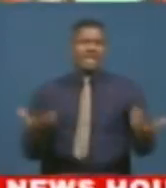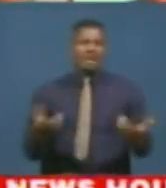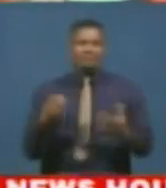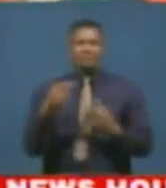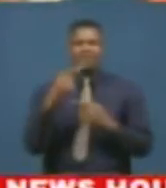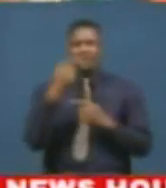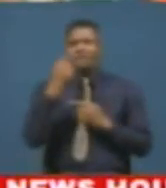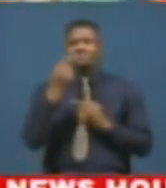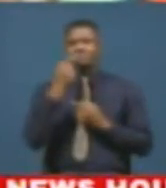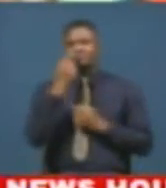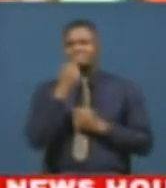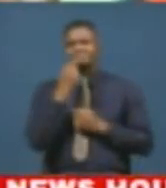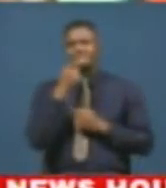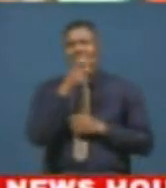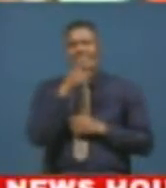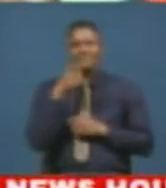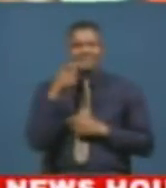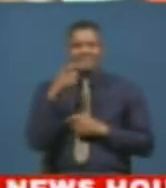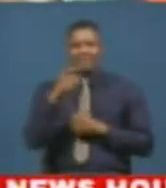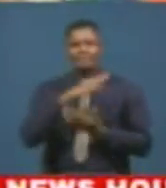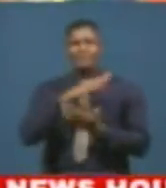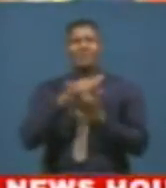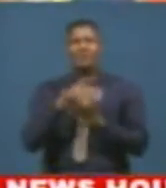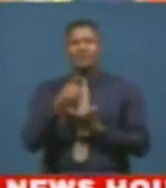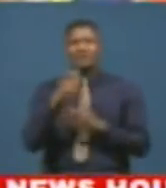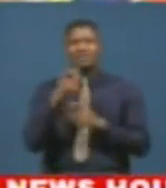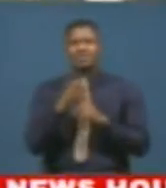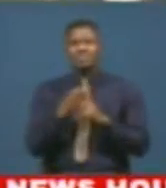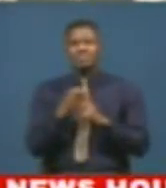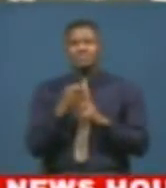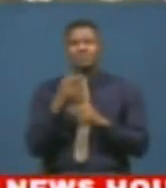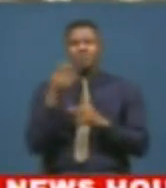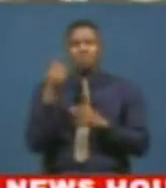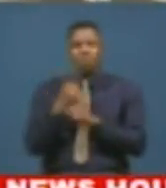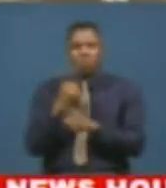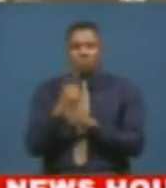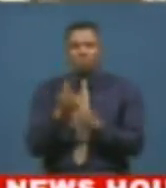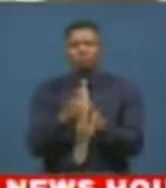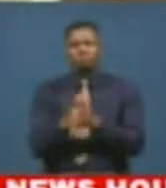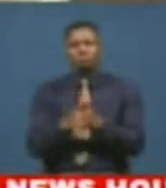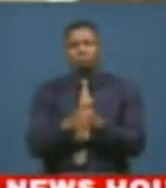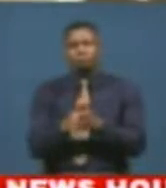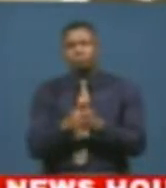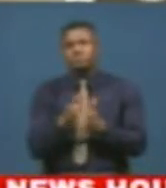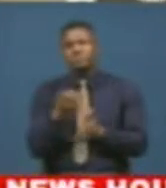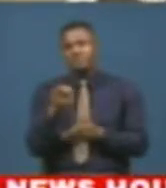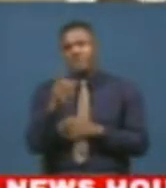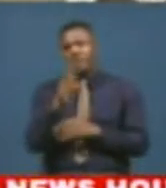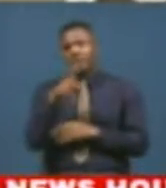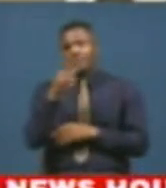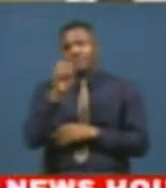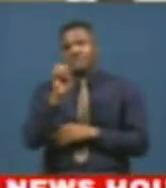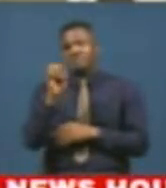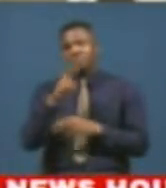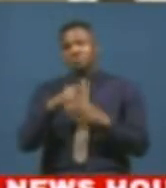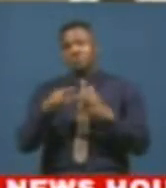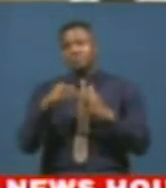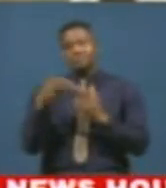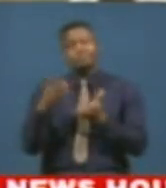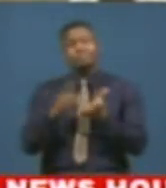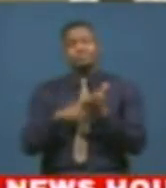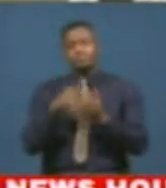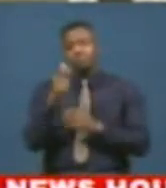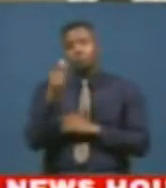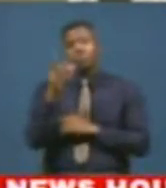taps were dry and that prevented them from regularly washing their hands. The Upper East region has so far recorded